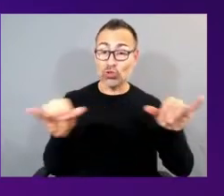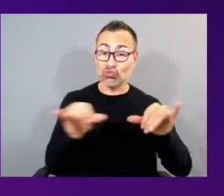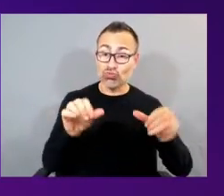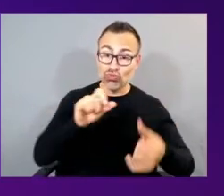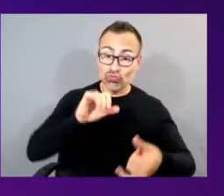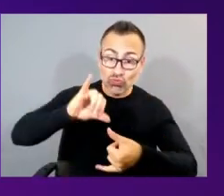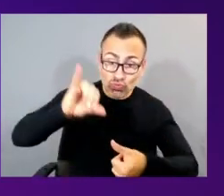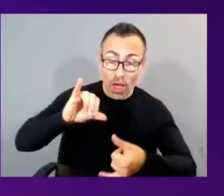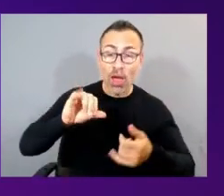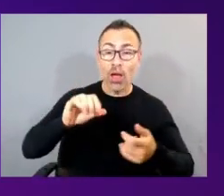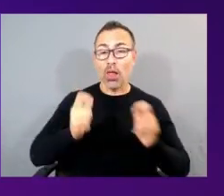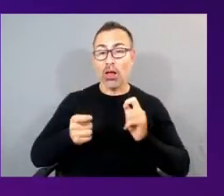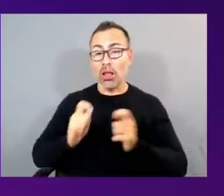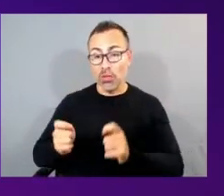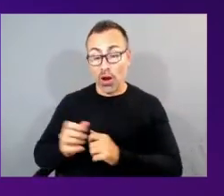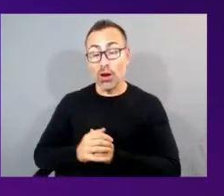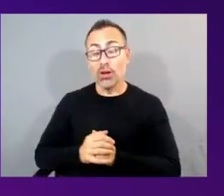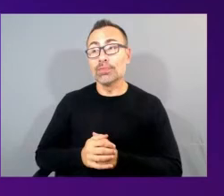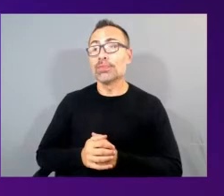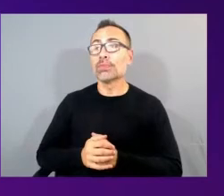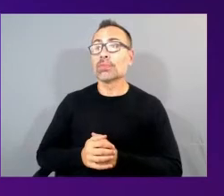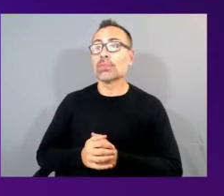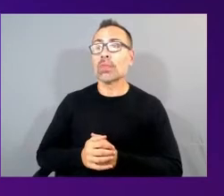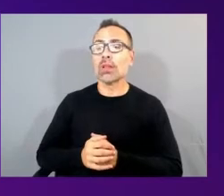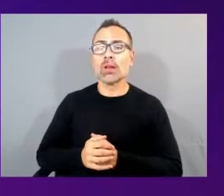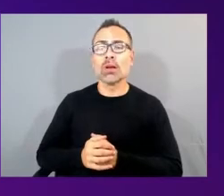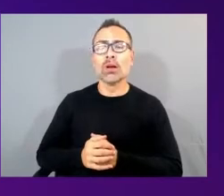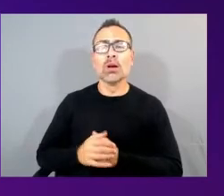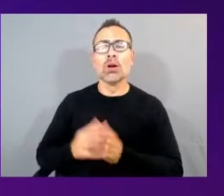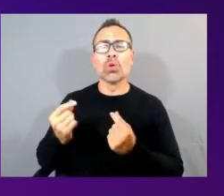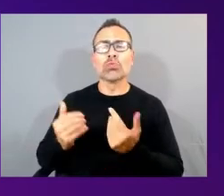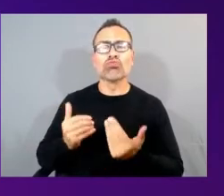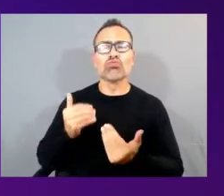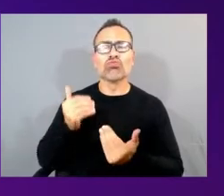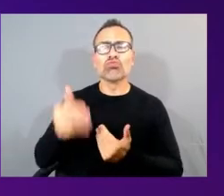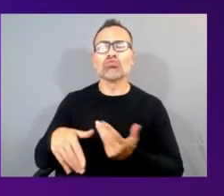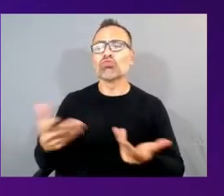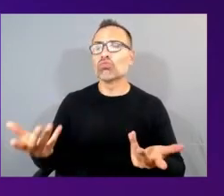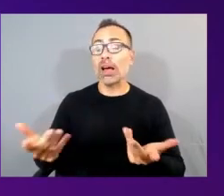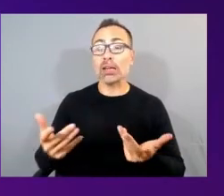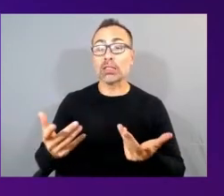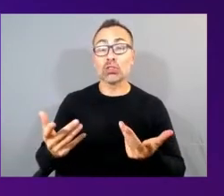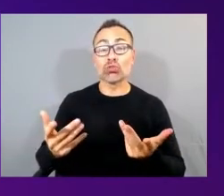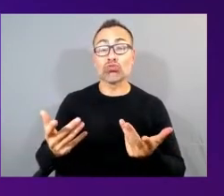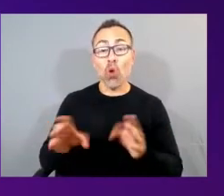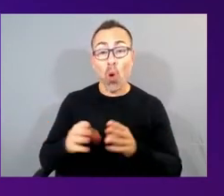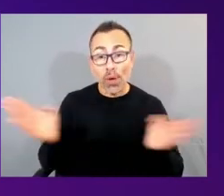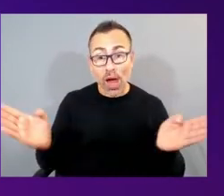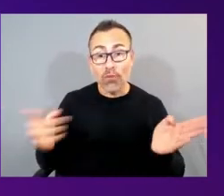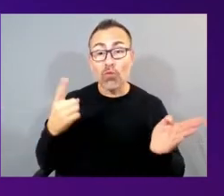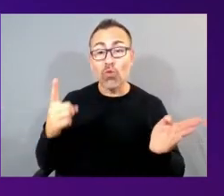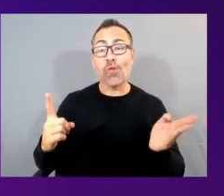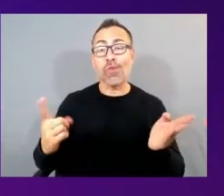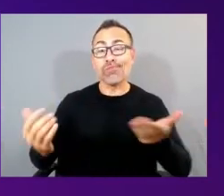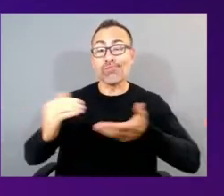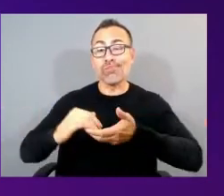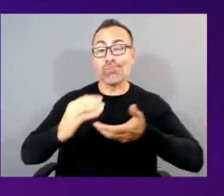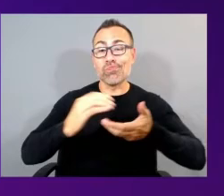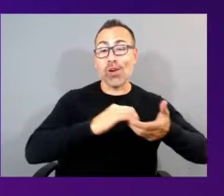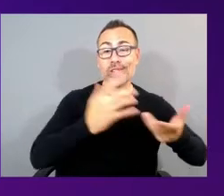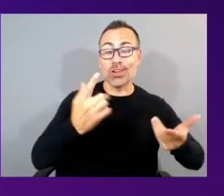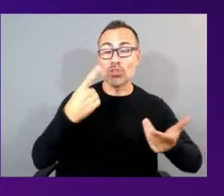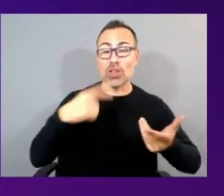us to open up for more partners that can help us to deliver on new use cases. And this includes technologies such